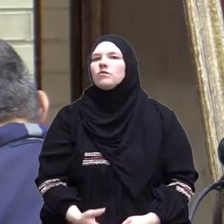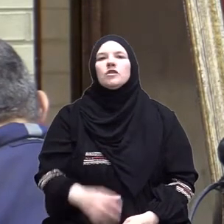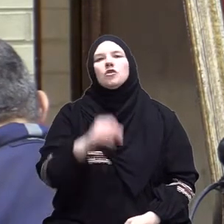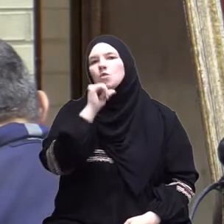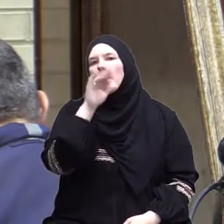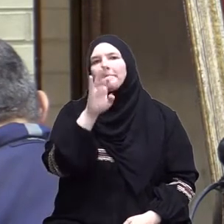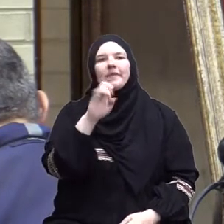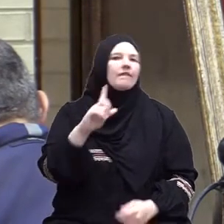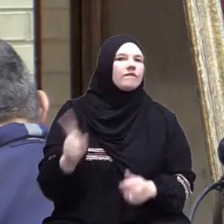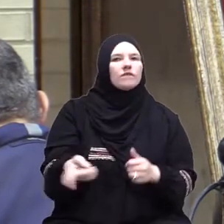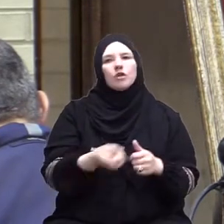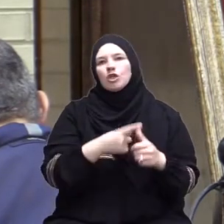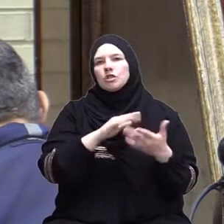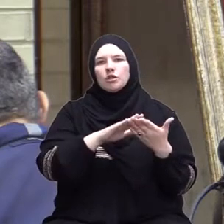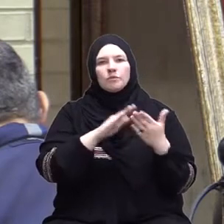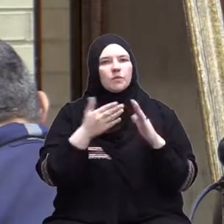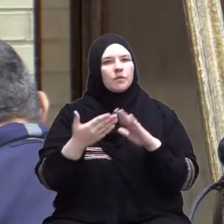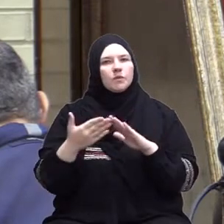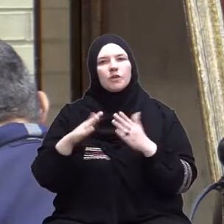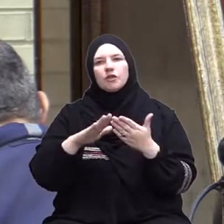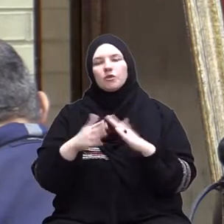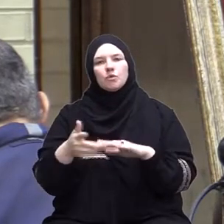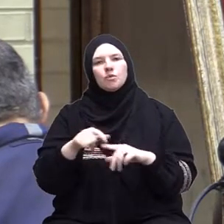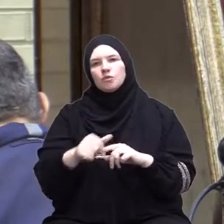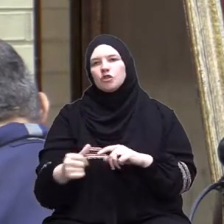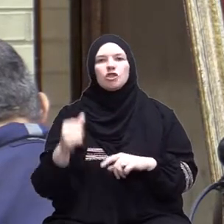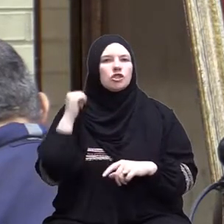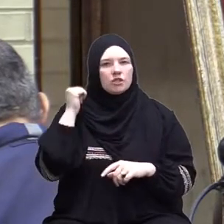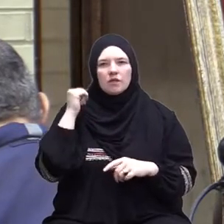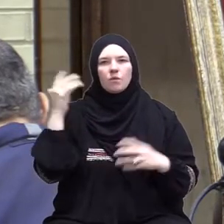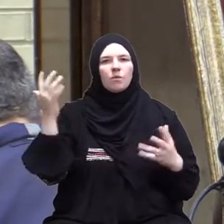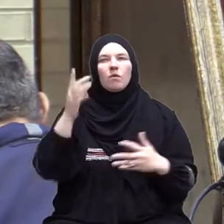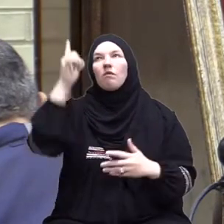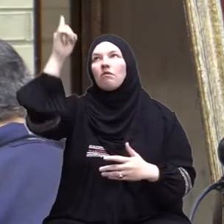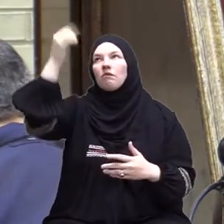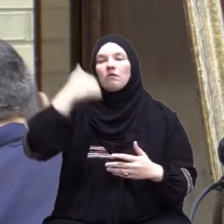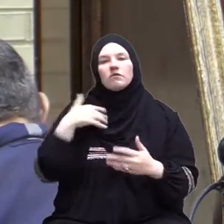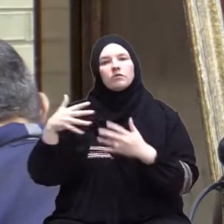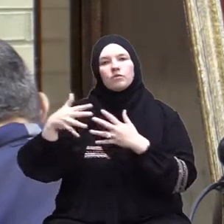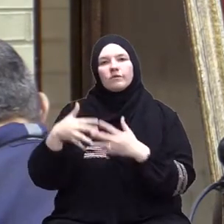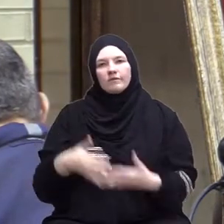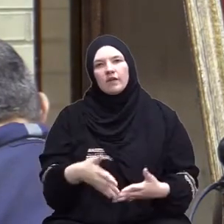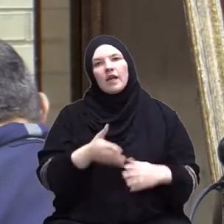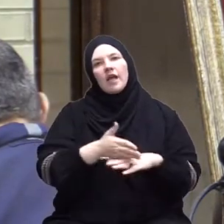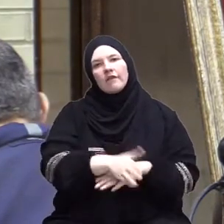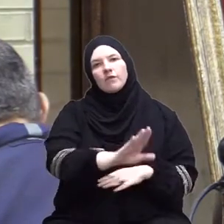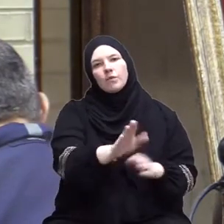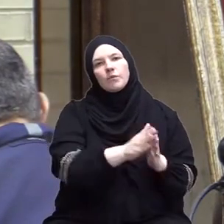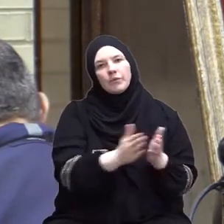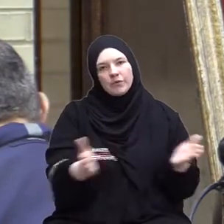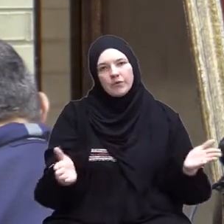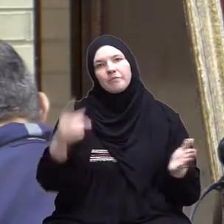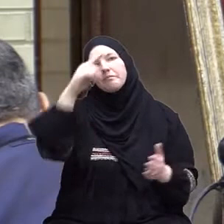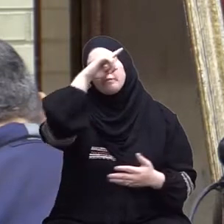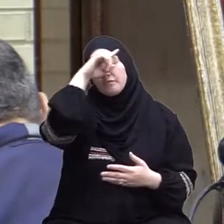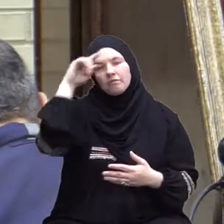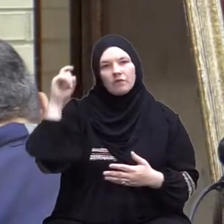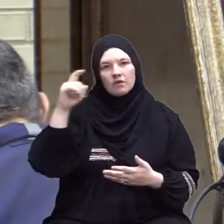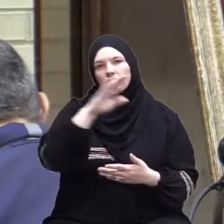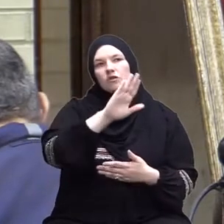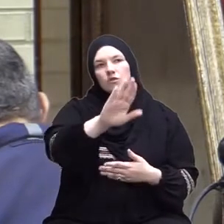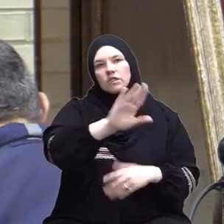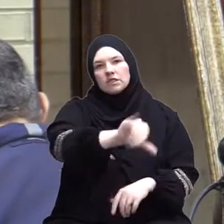the first community to reject what Allah has revealed after your book, because you